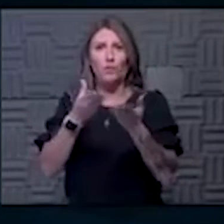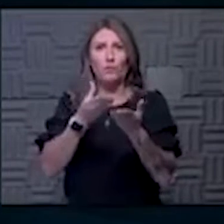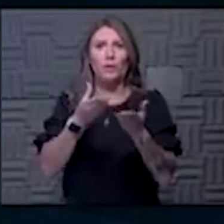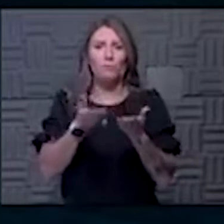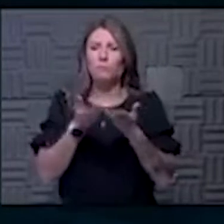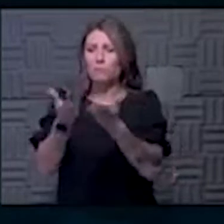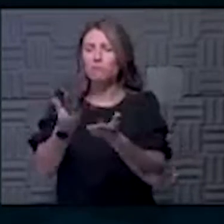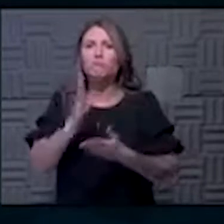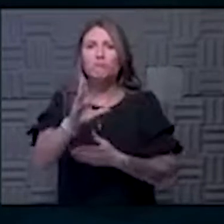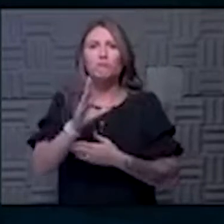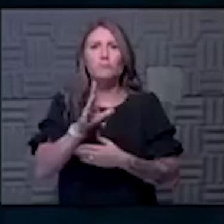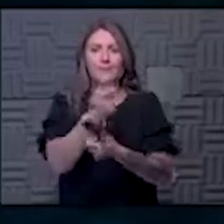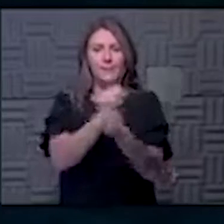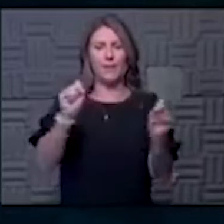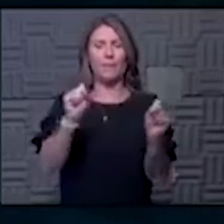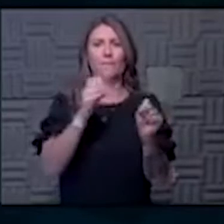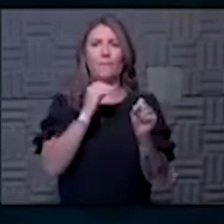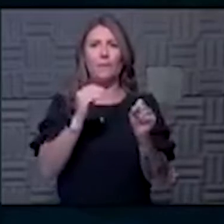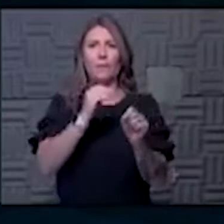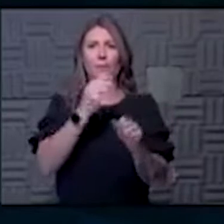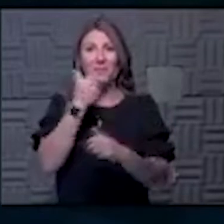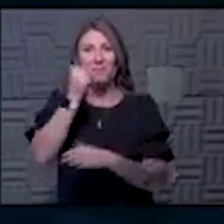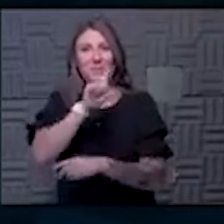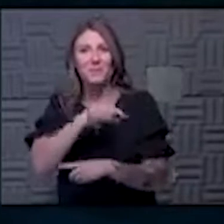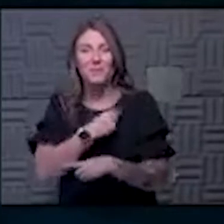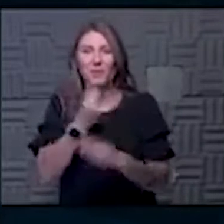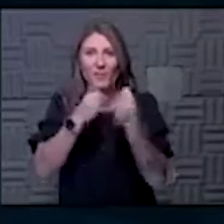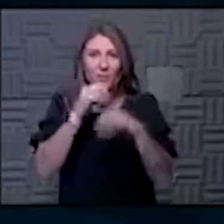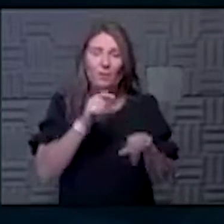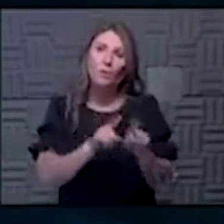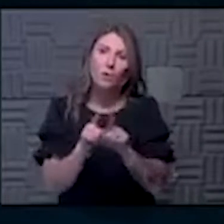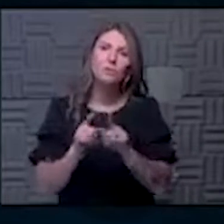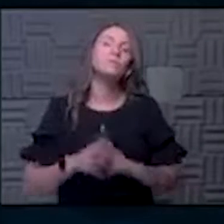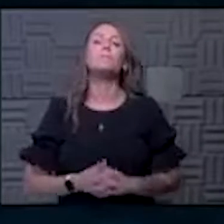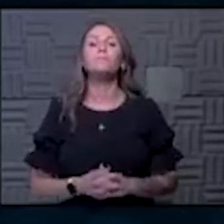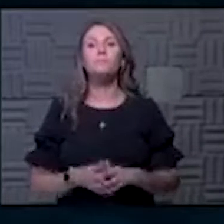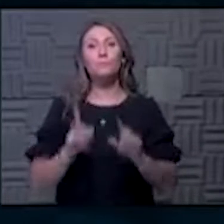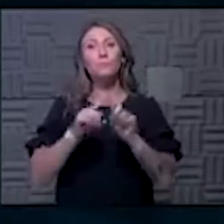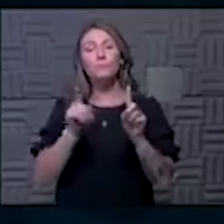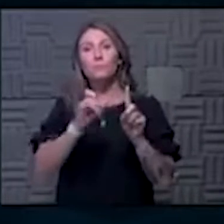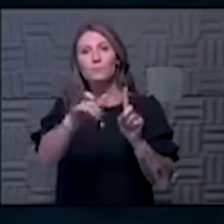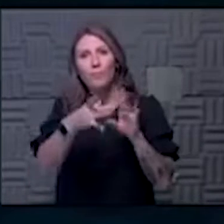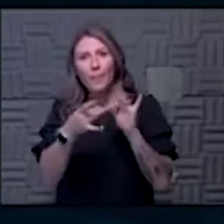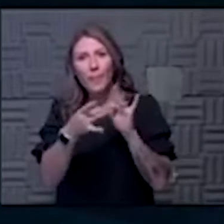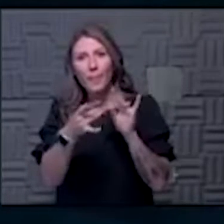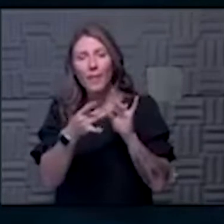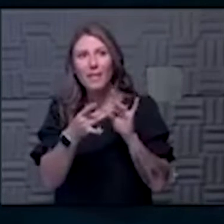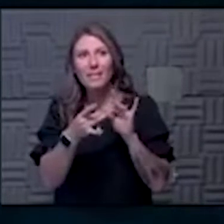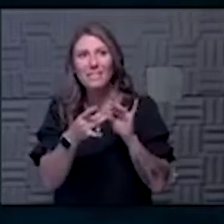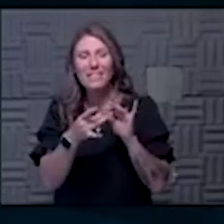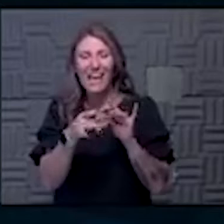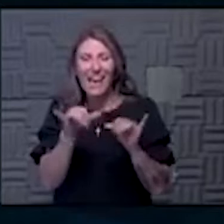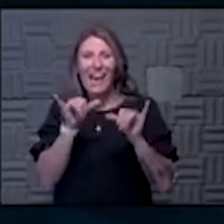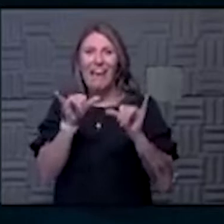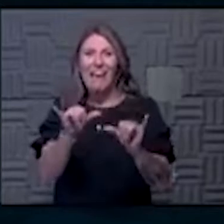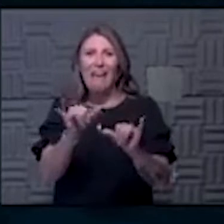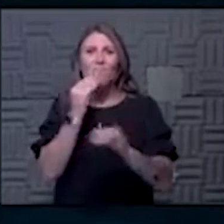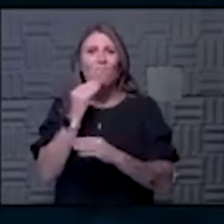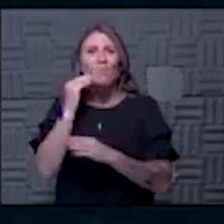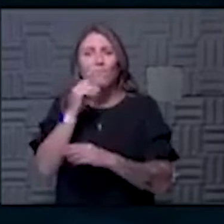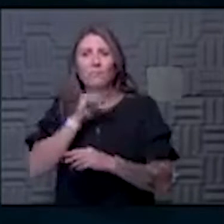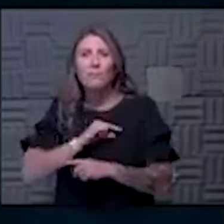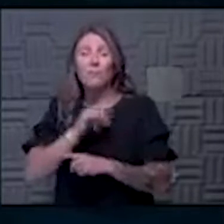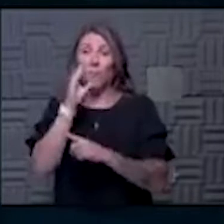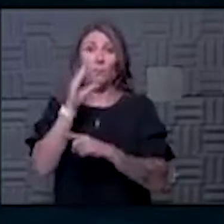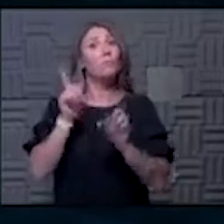them safely and giving them the best quality food. But as you said, when it comes to that at-home Thanksgiving, it is going to be